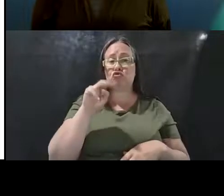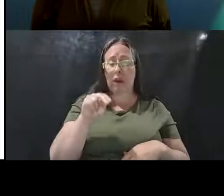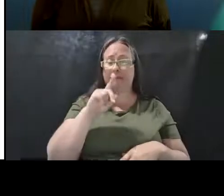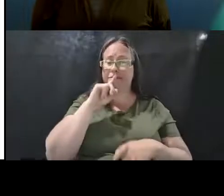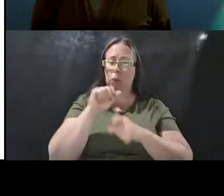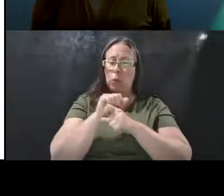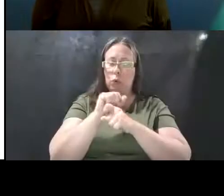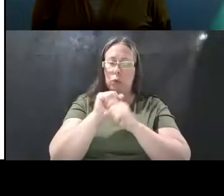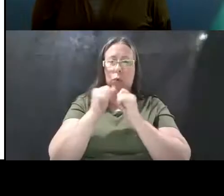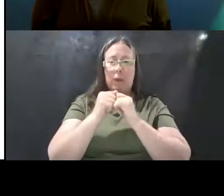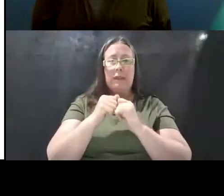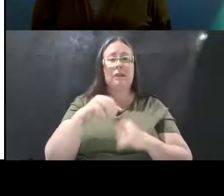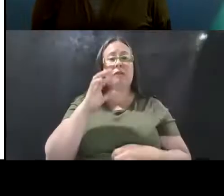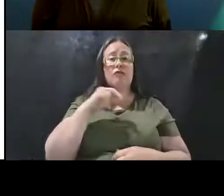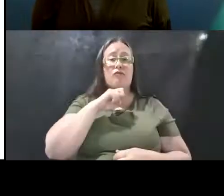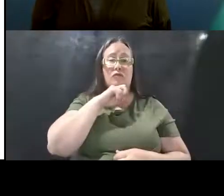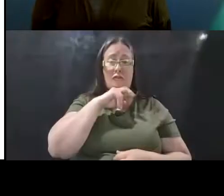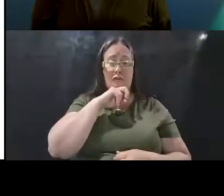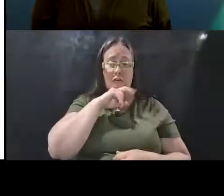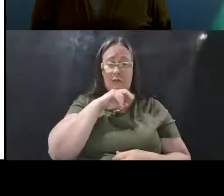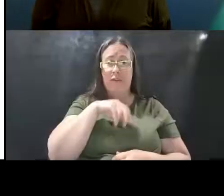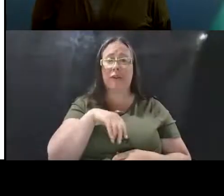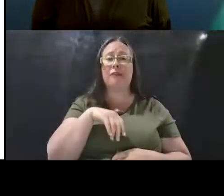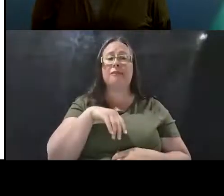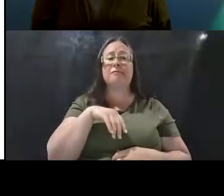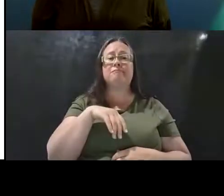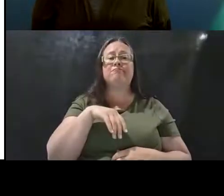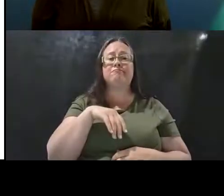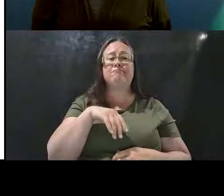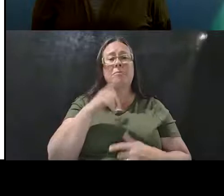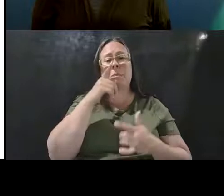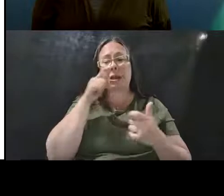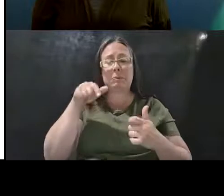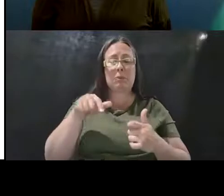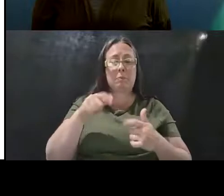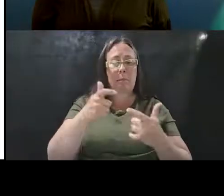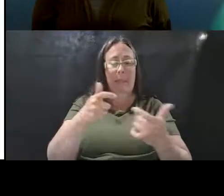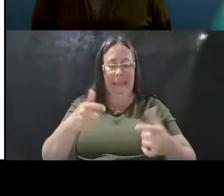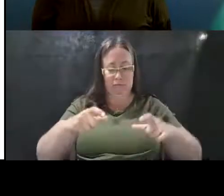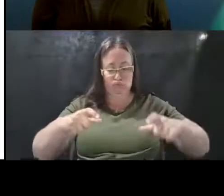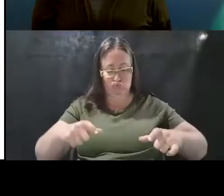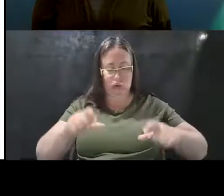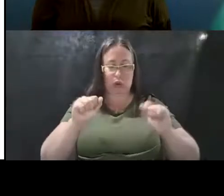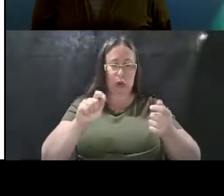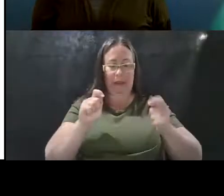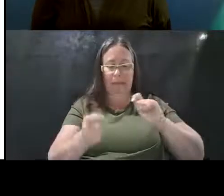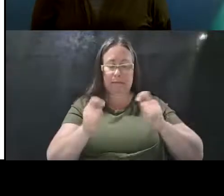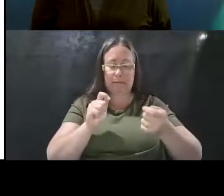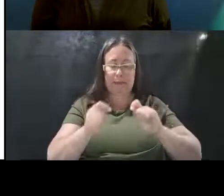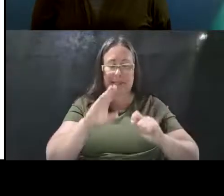with frog oocytes, mainly because they were large. You could actually manipulate them. You could